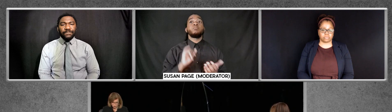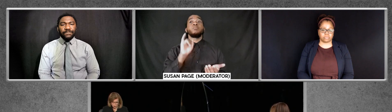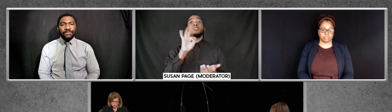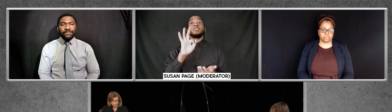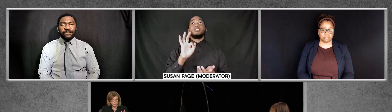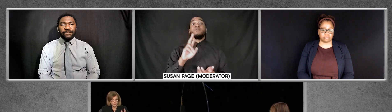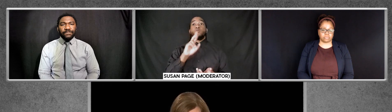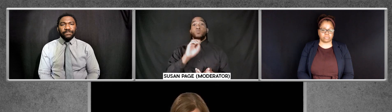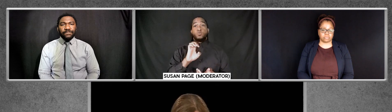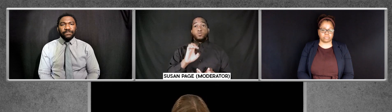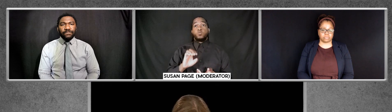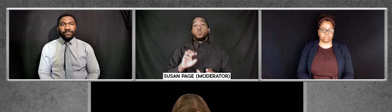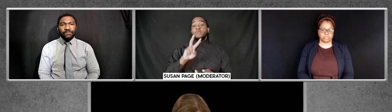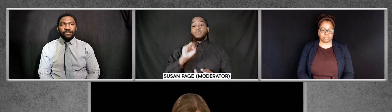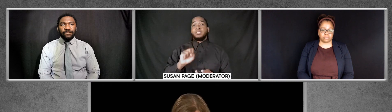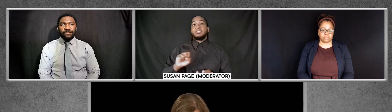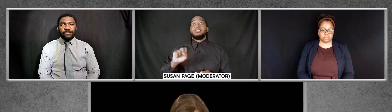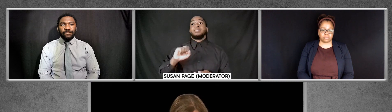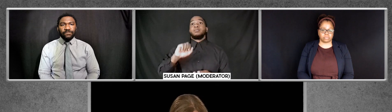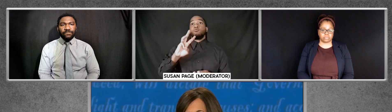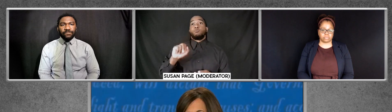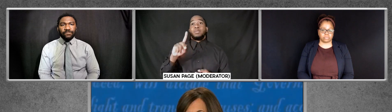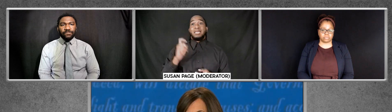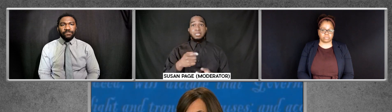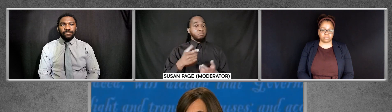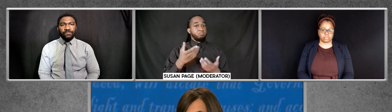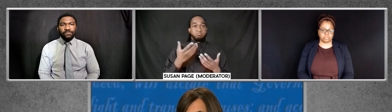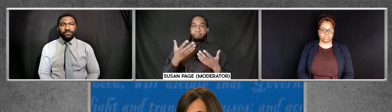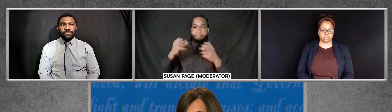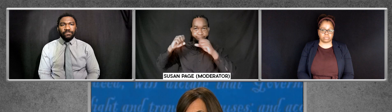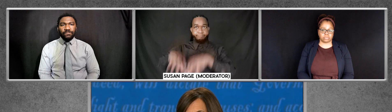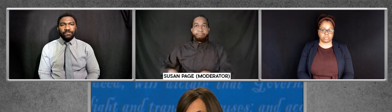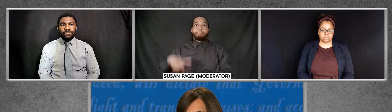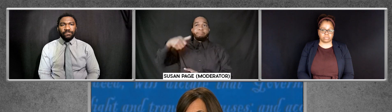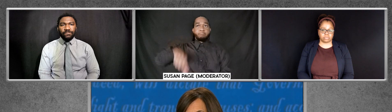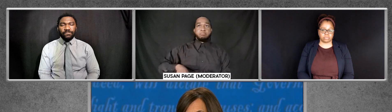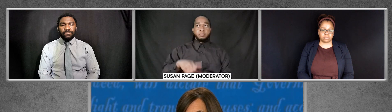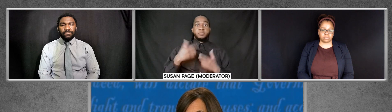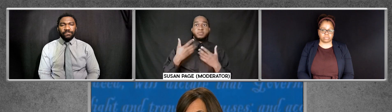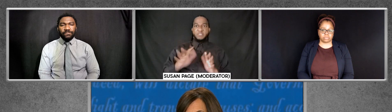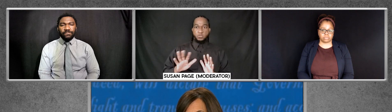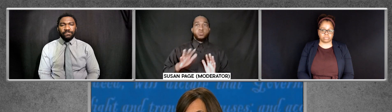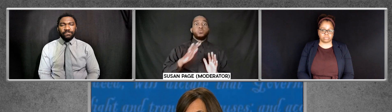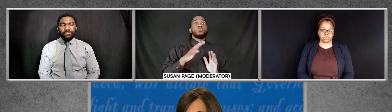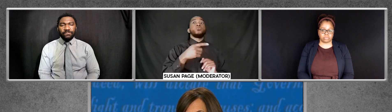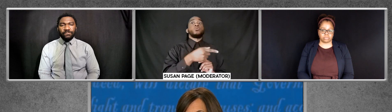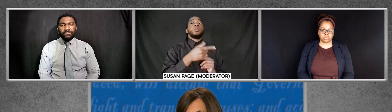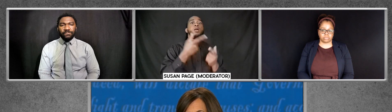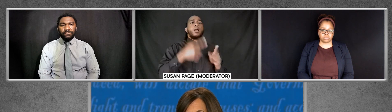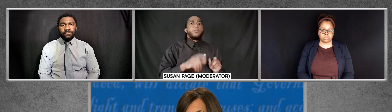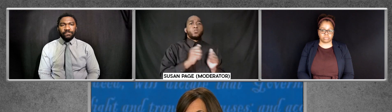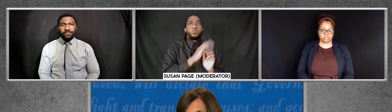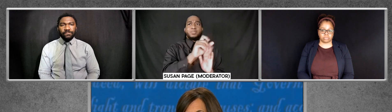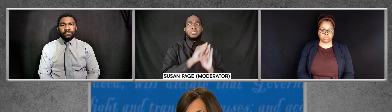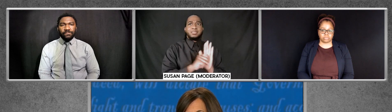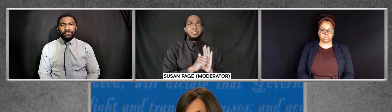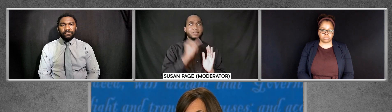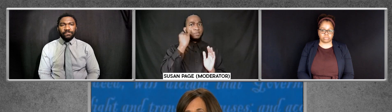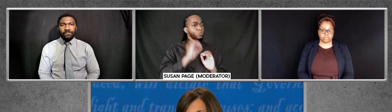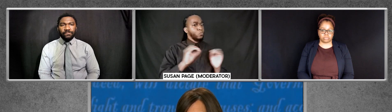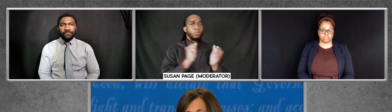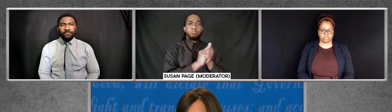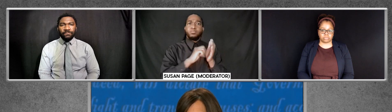overturned, what would you want California to do? Would you want your home state to enact no restrictions on access to abortion? And you have